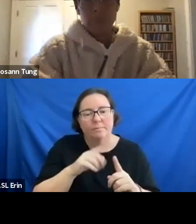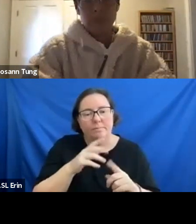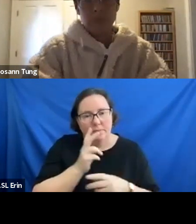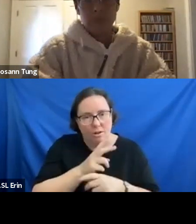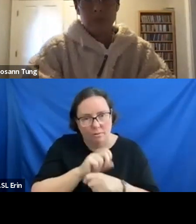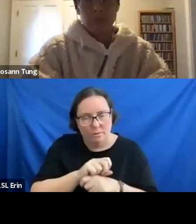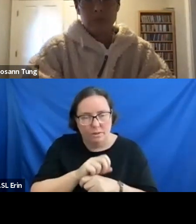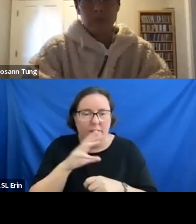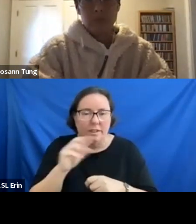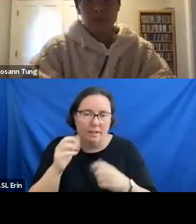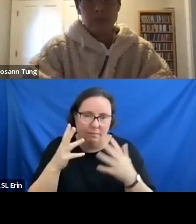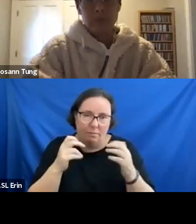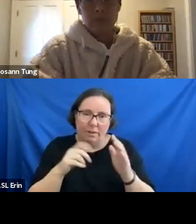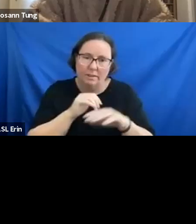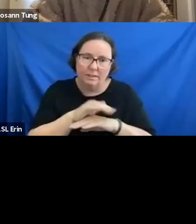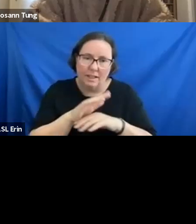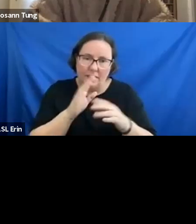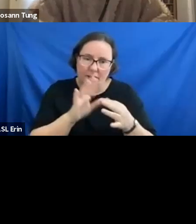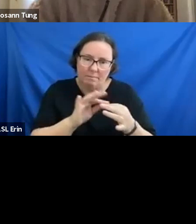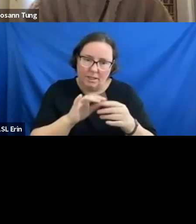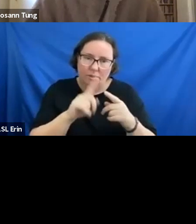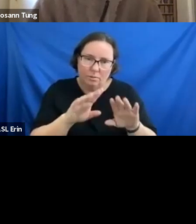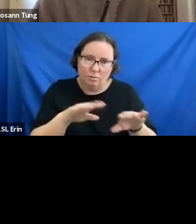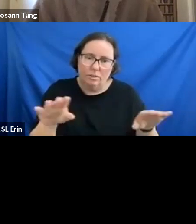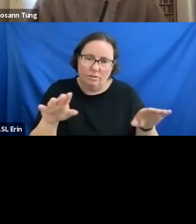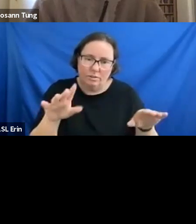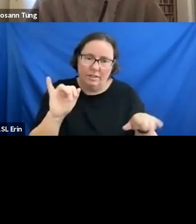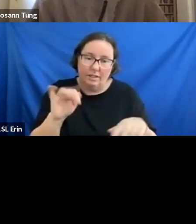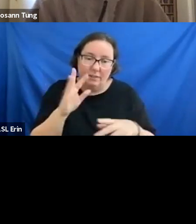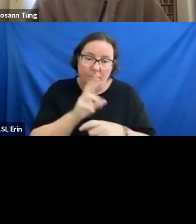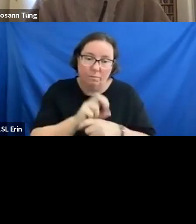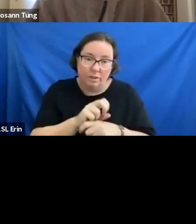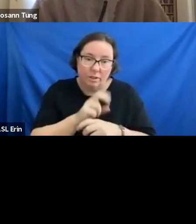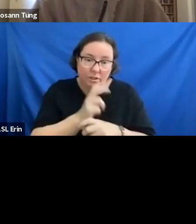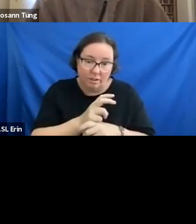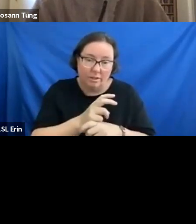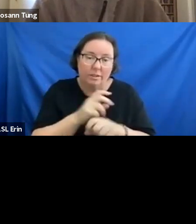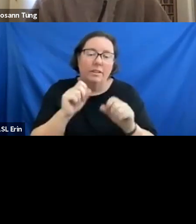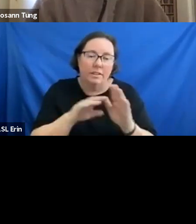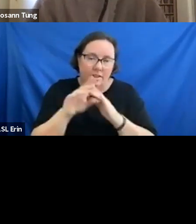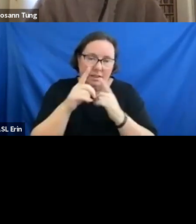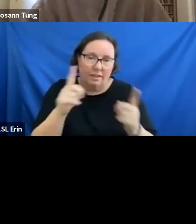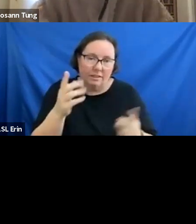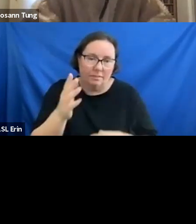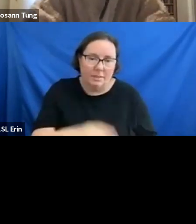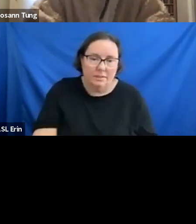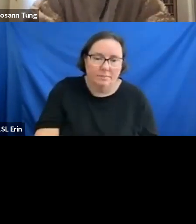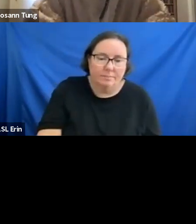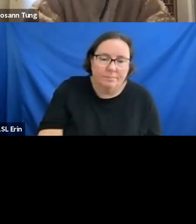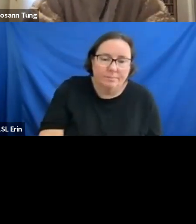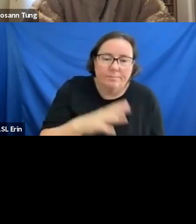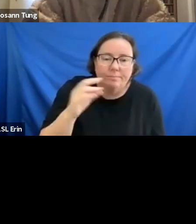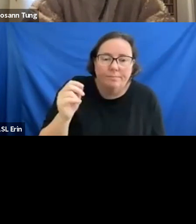hard work. And we want to send out a message to our children that if they work hard, they can get someplace. And